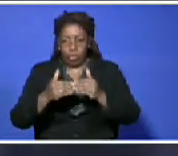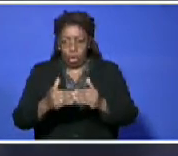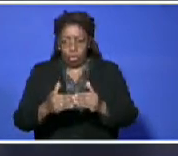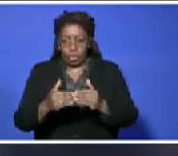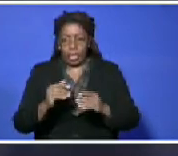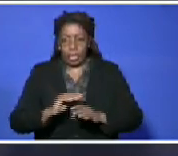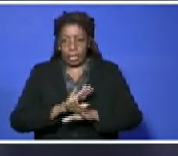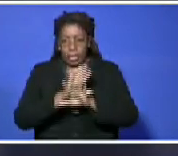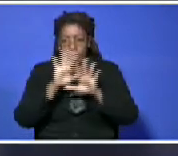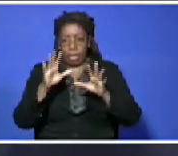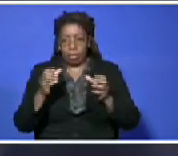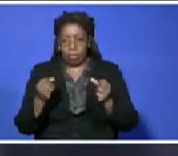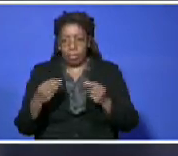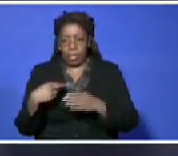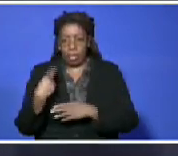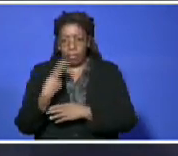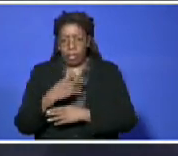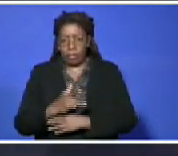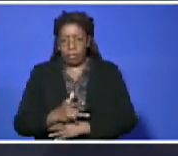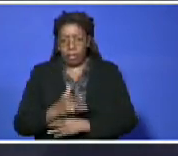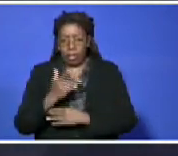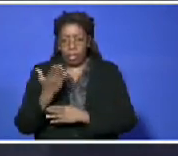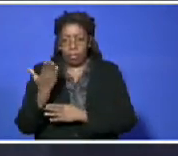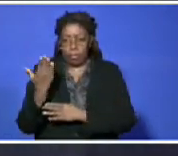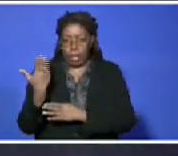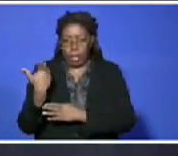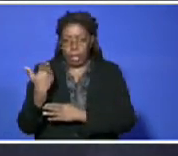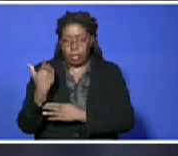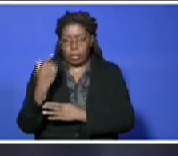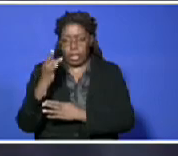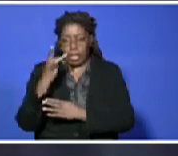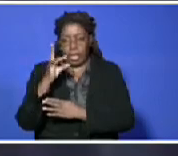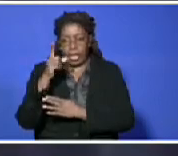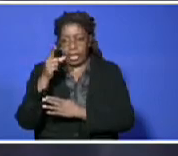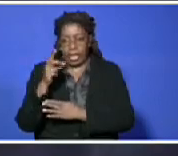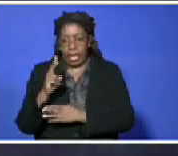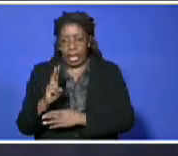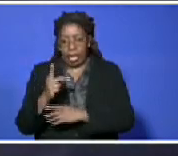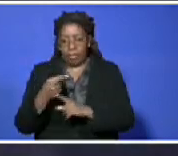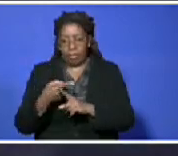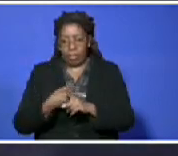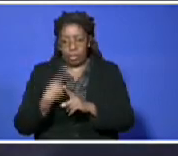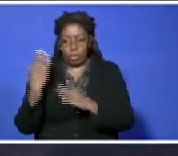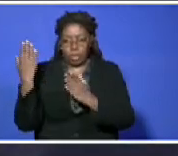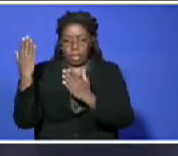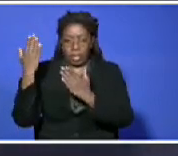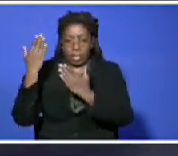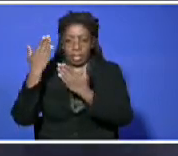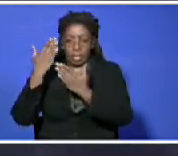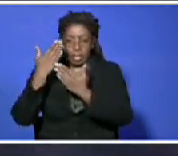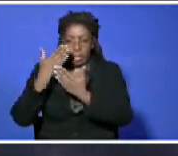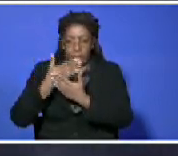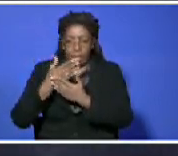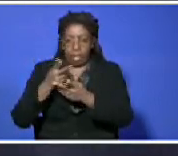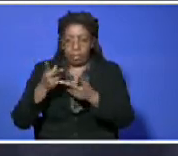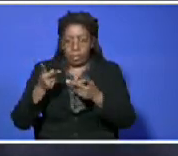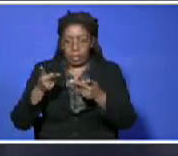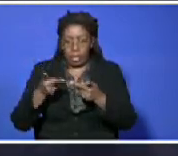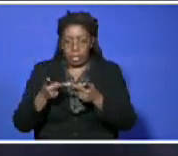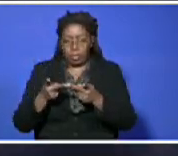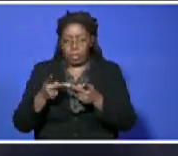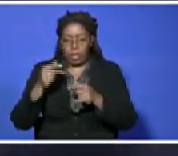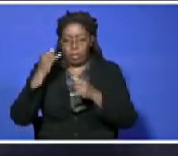While many of us have felt that for the past 8.5 months, we were in a dark tunnel, with the arrival of a